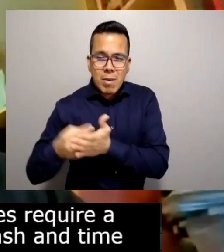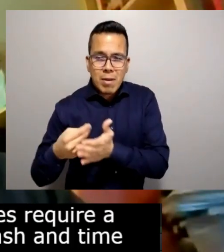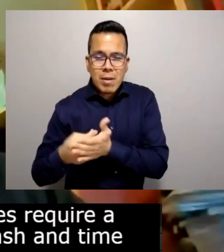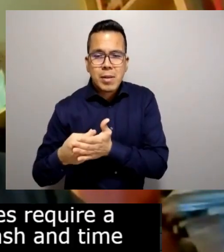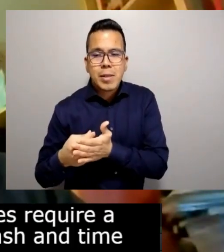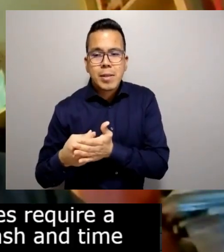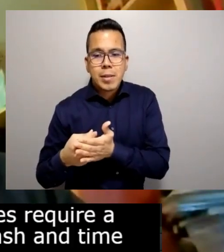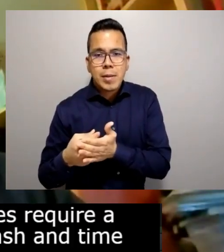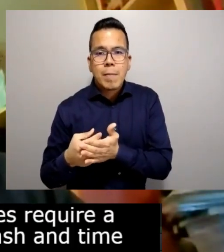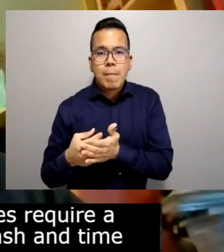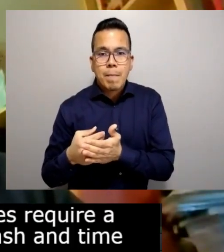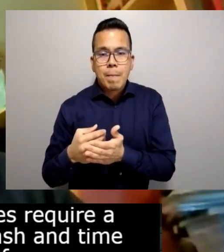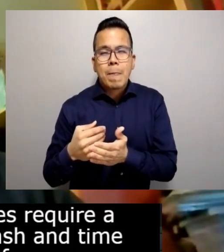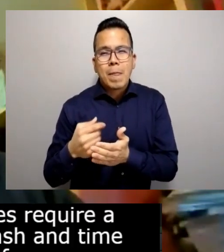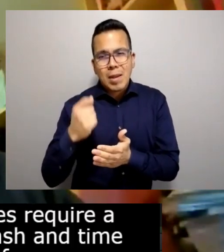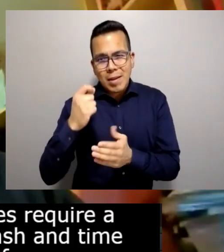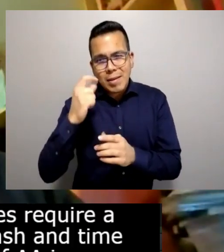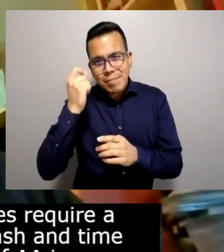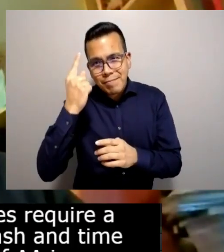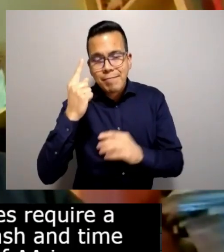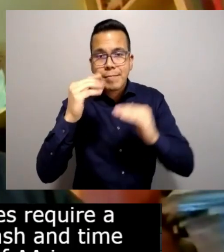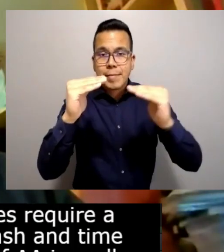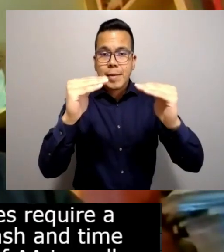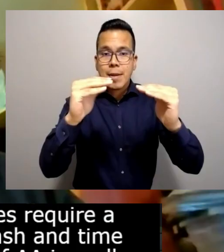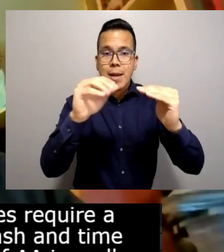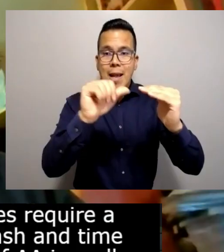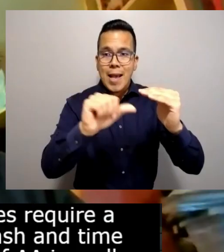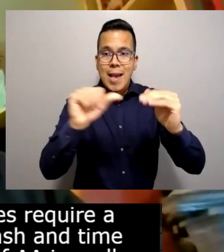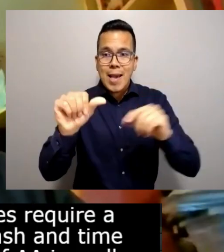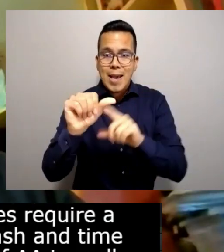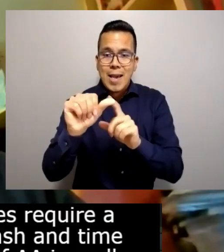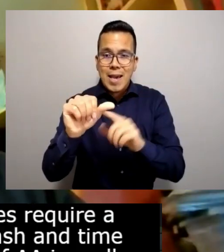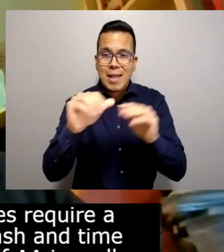really important as well.